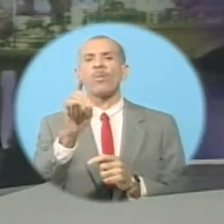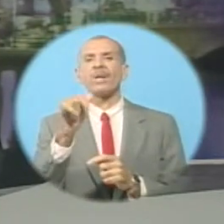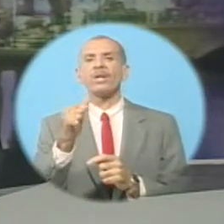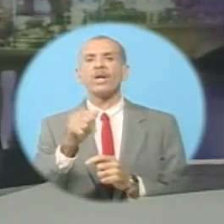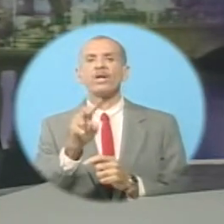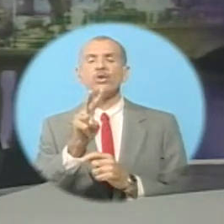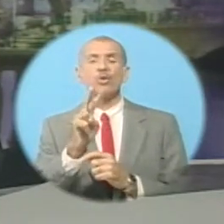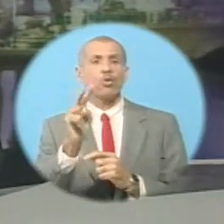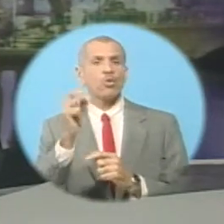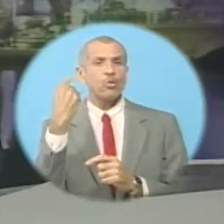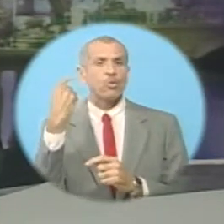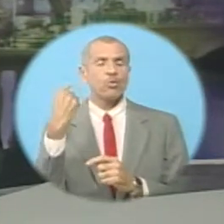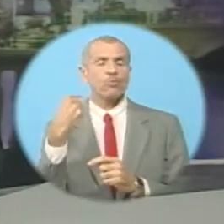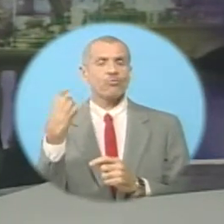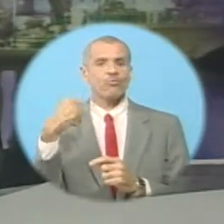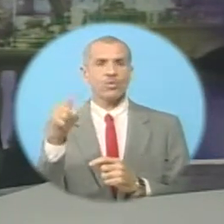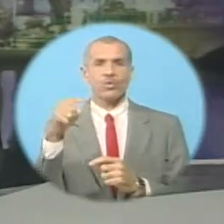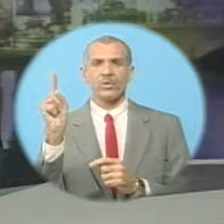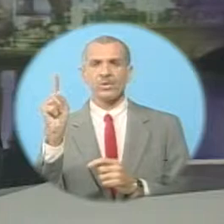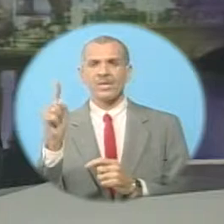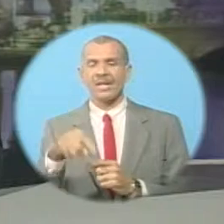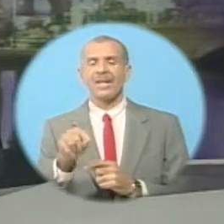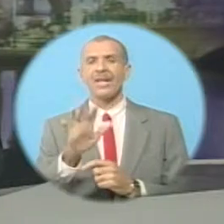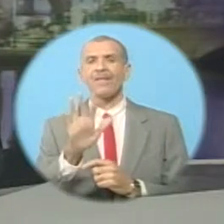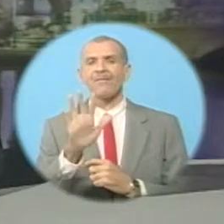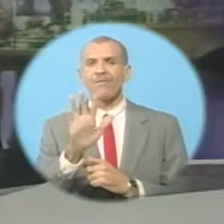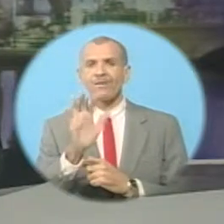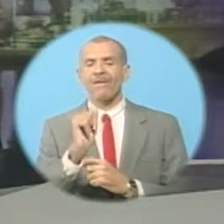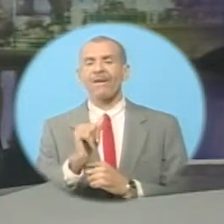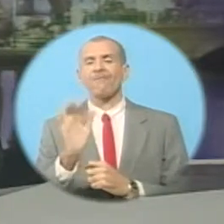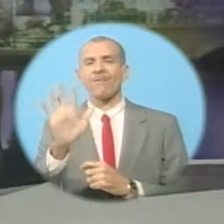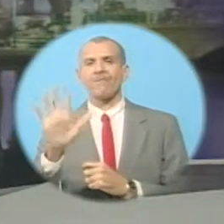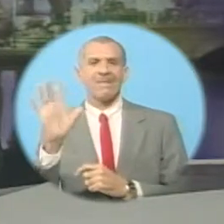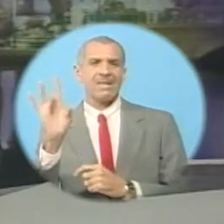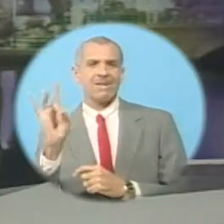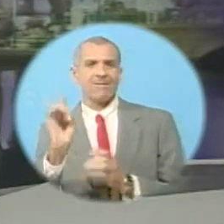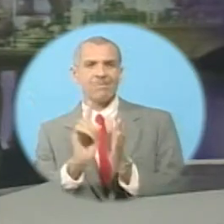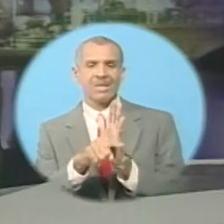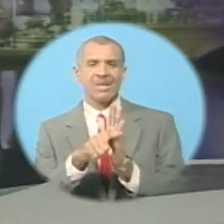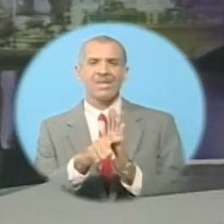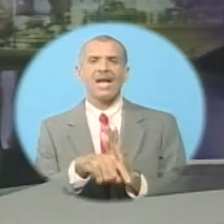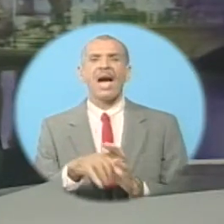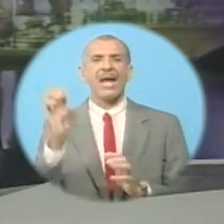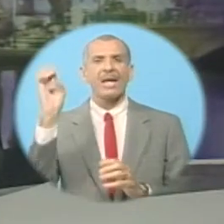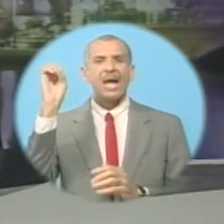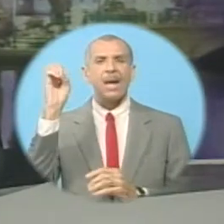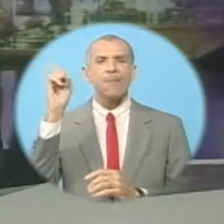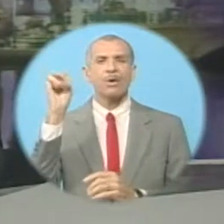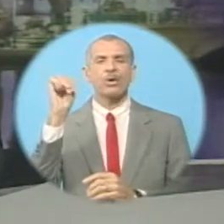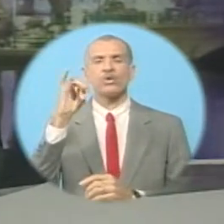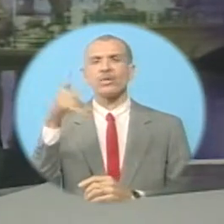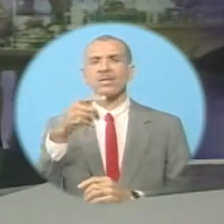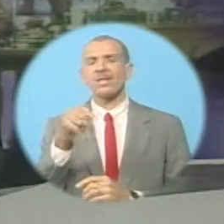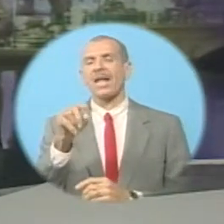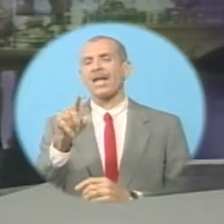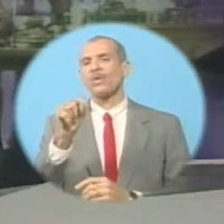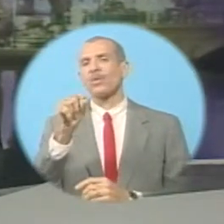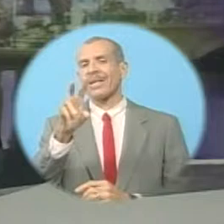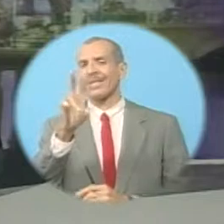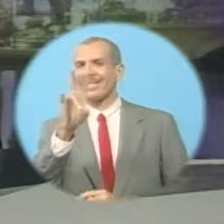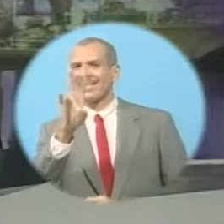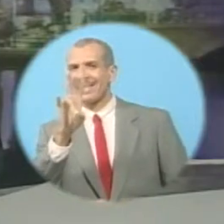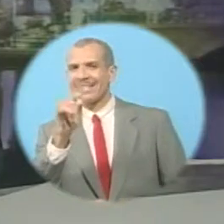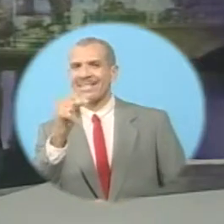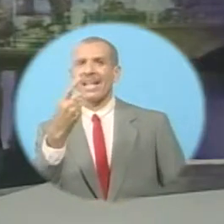from Shandell Samuel in the 5th and 58th minutes, along with 1 goal apiece for Emerald George in the 26th and Romano Snaig in